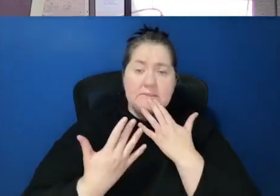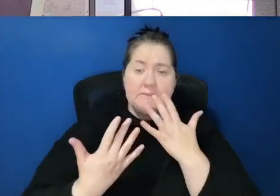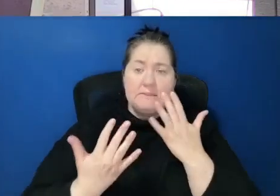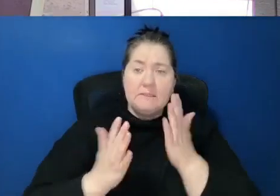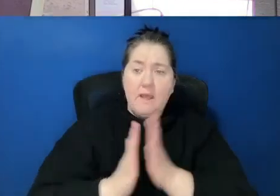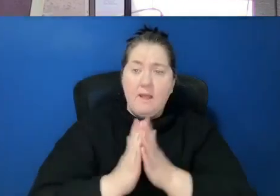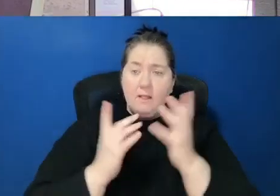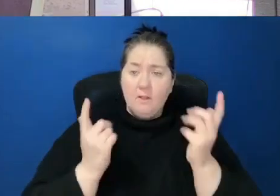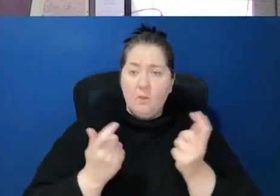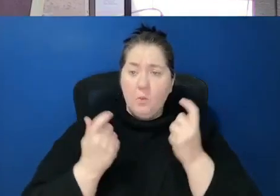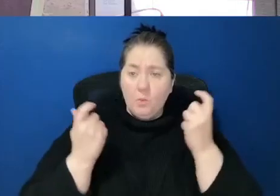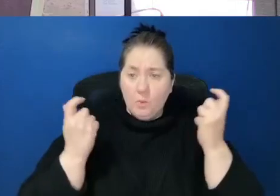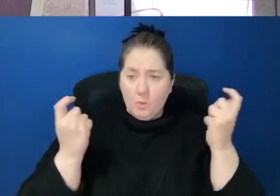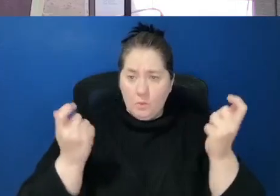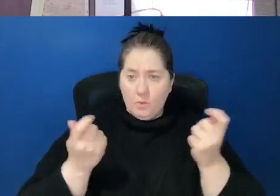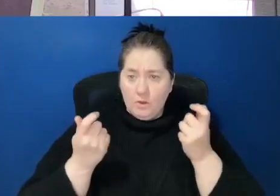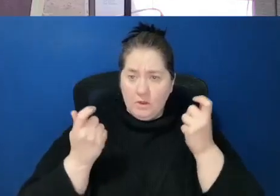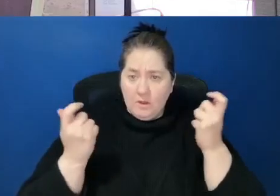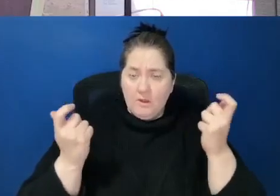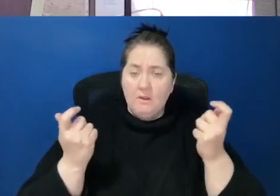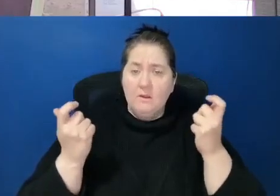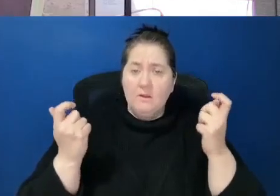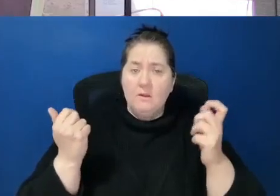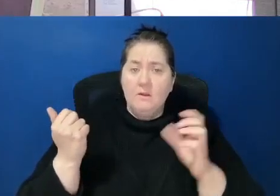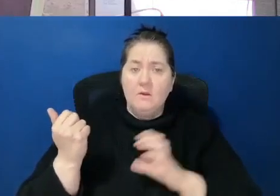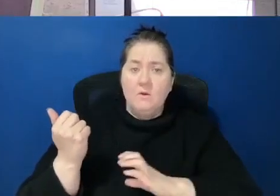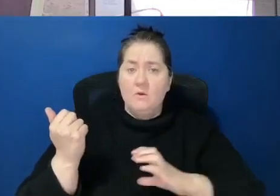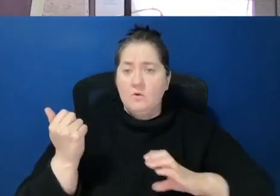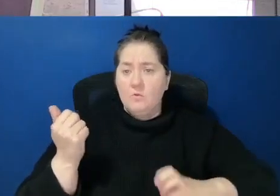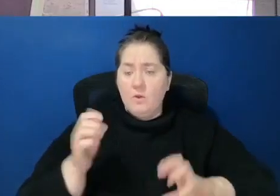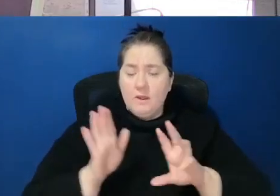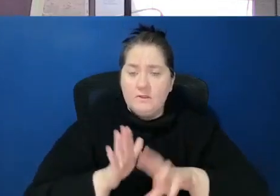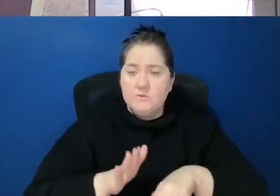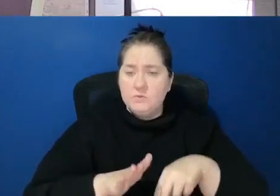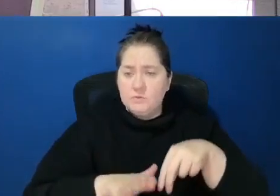hallelujah, Christ is